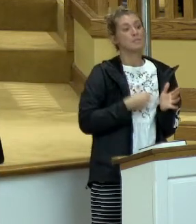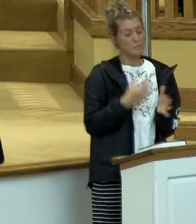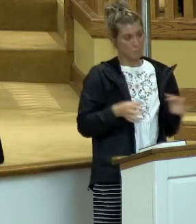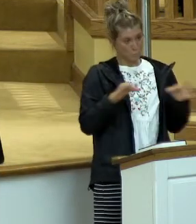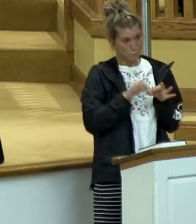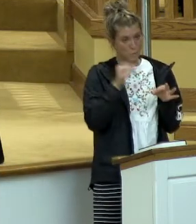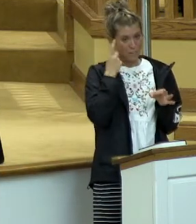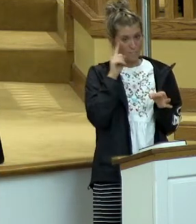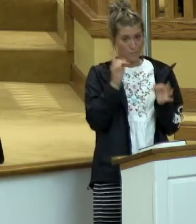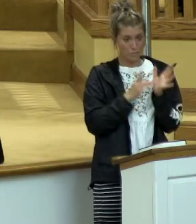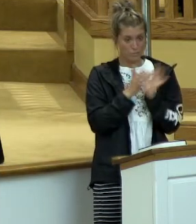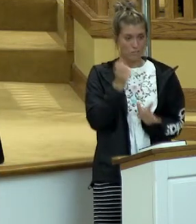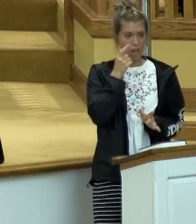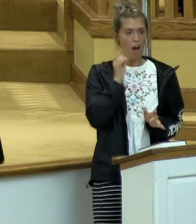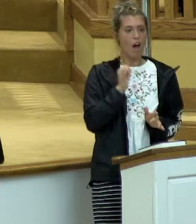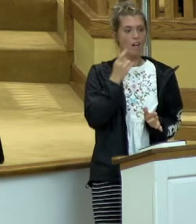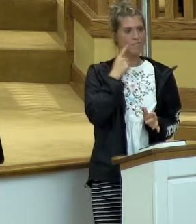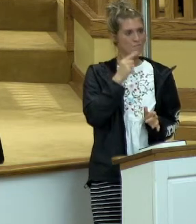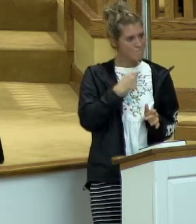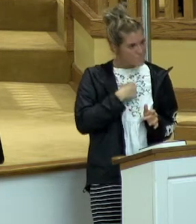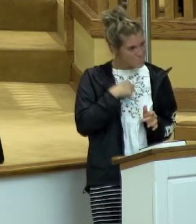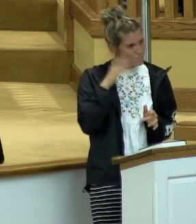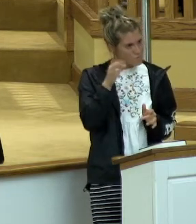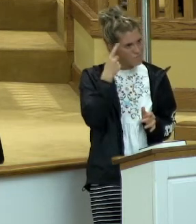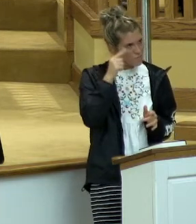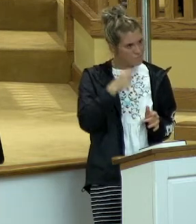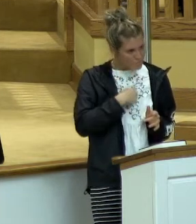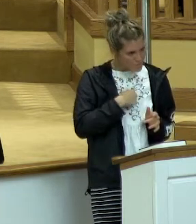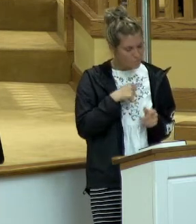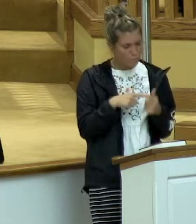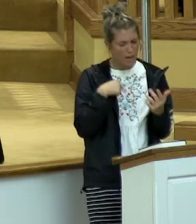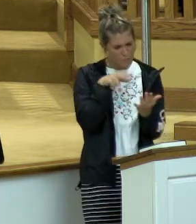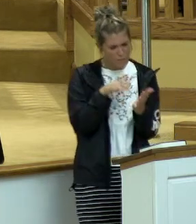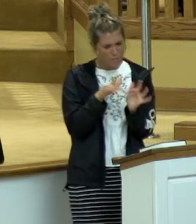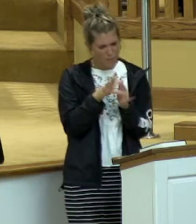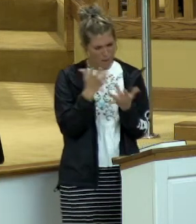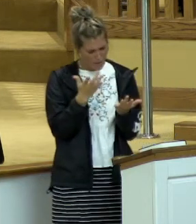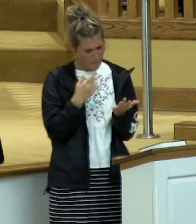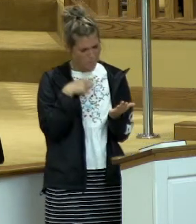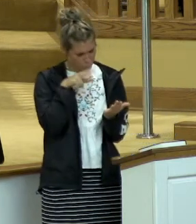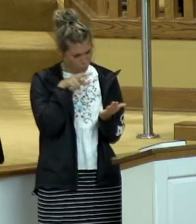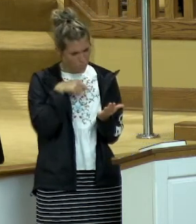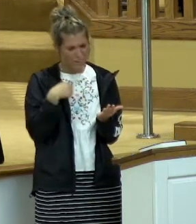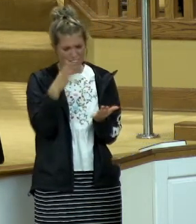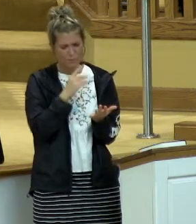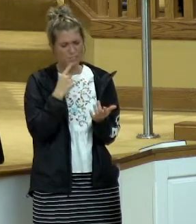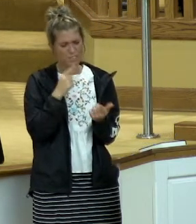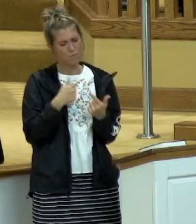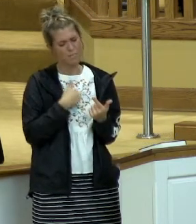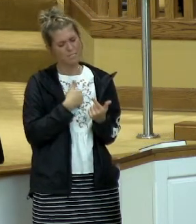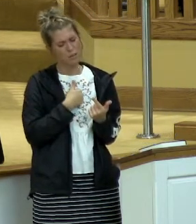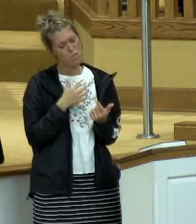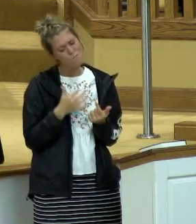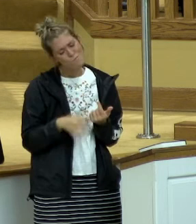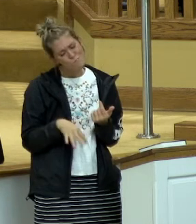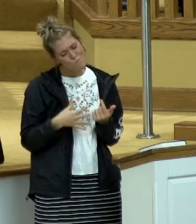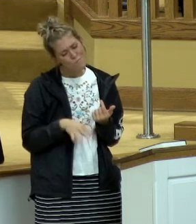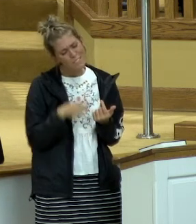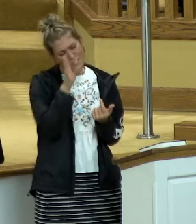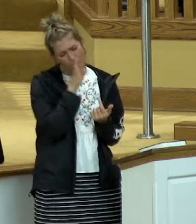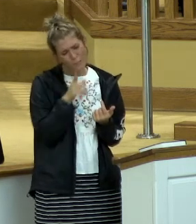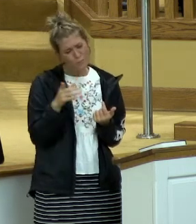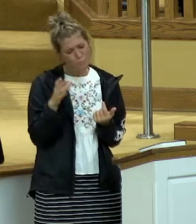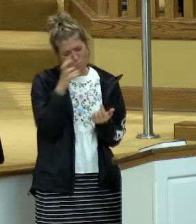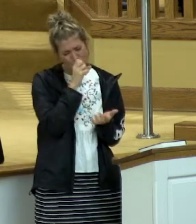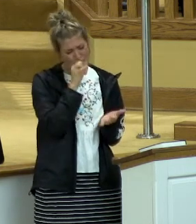the preaching or the teaching's for me. Look, when I read my devotions, I never say to myself, oh, man,